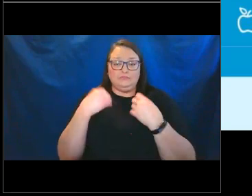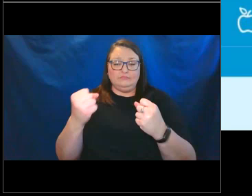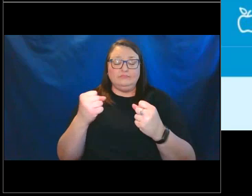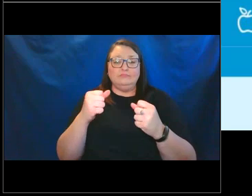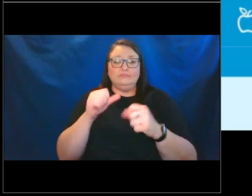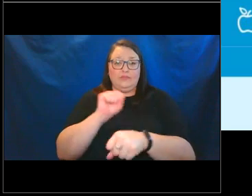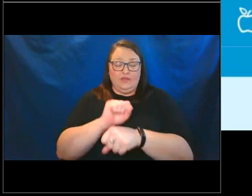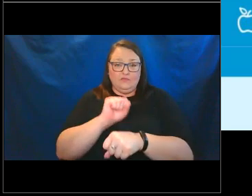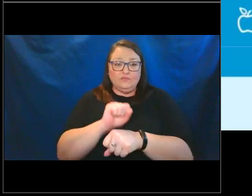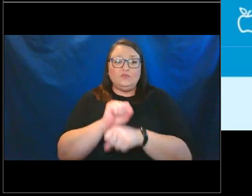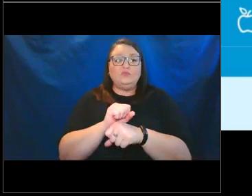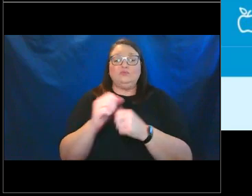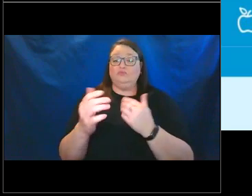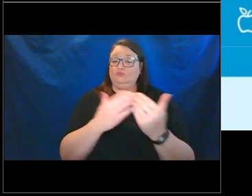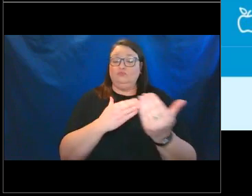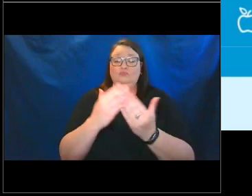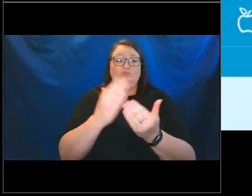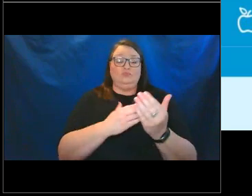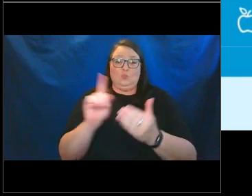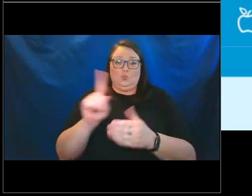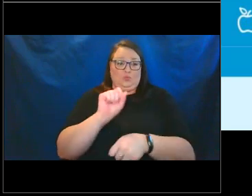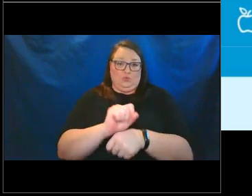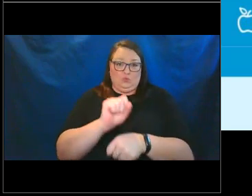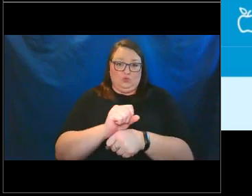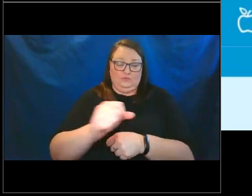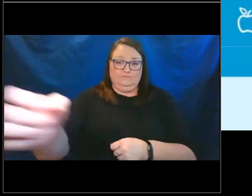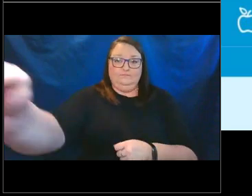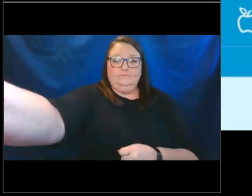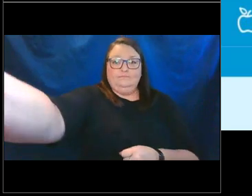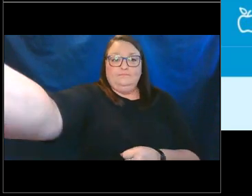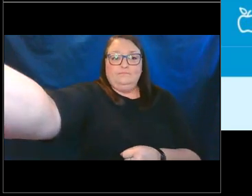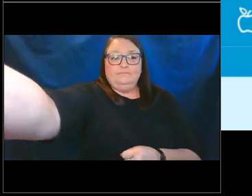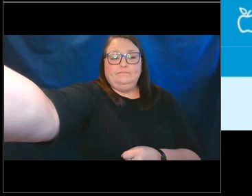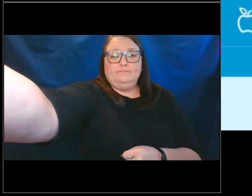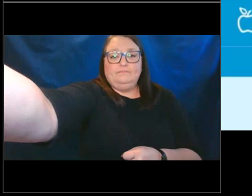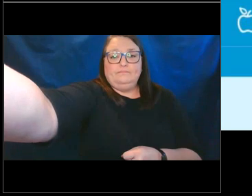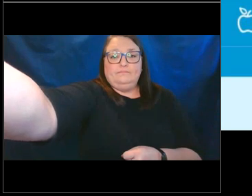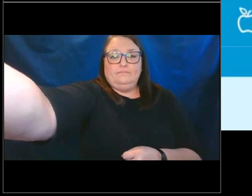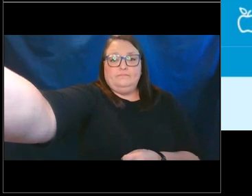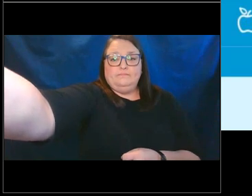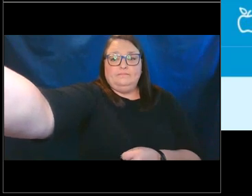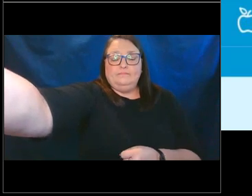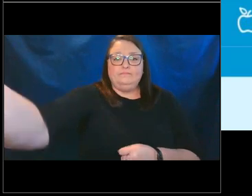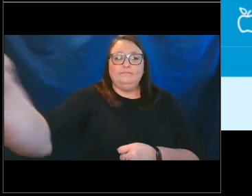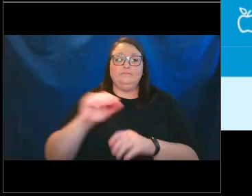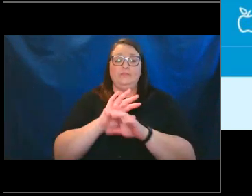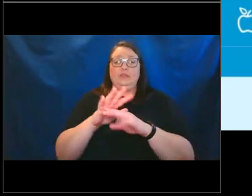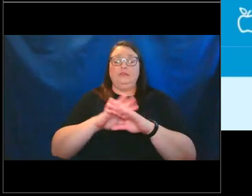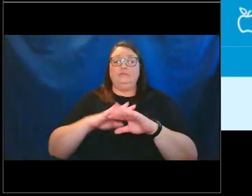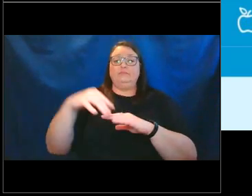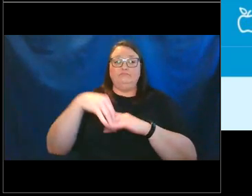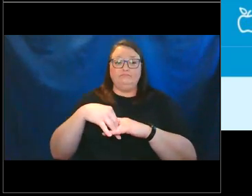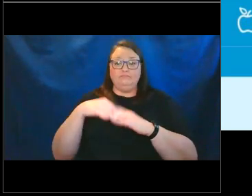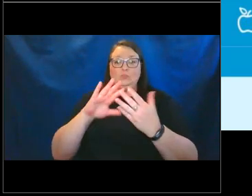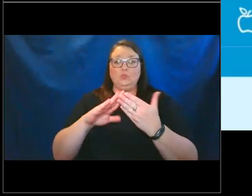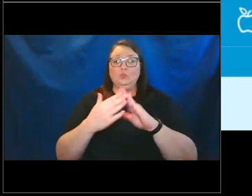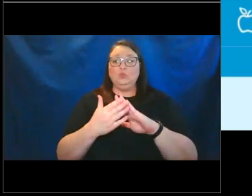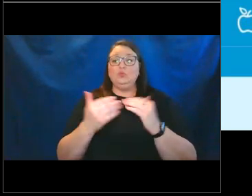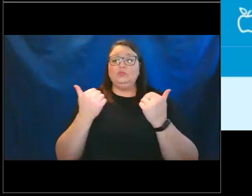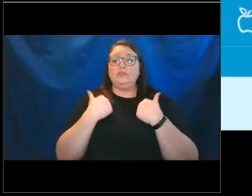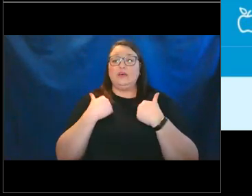tribal or non-tribal workplaces. Indigenous communities have a deep historical knowledge of sustainable environmental